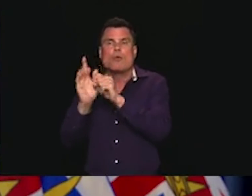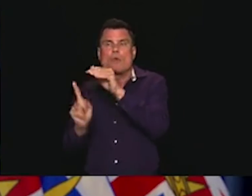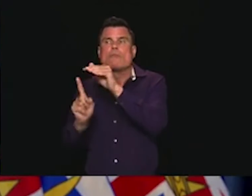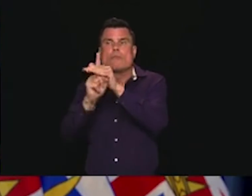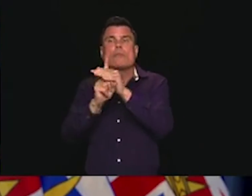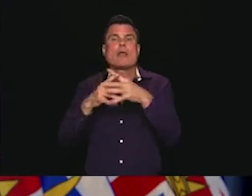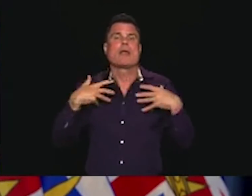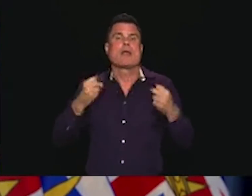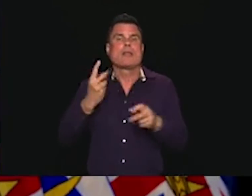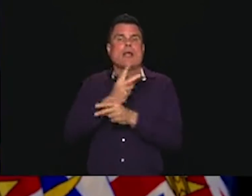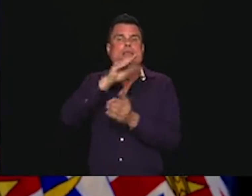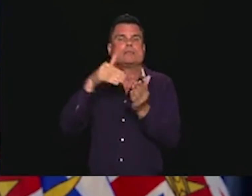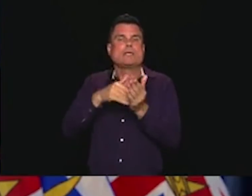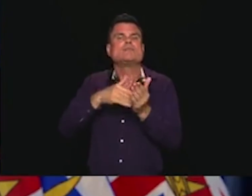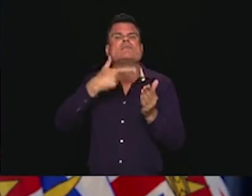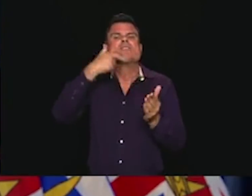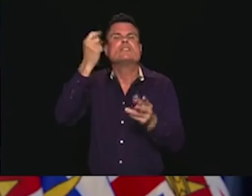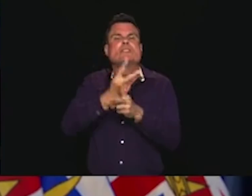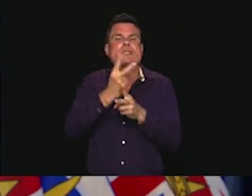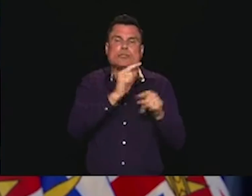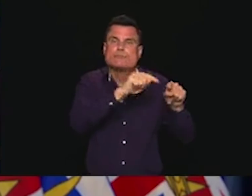people in the Vancouver Coastal Health Region,